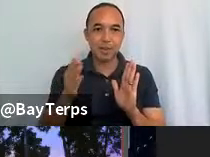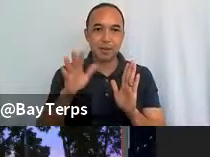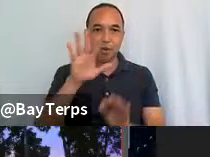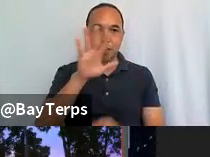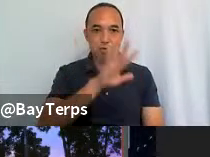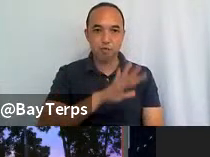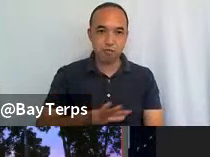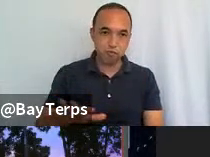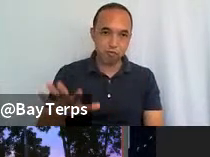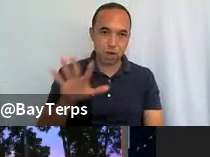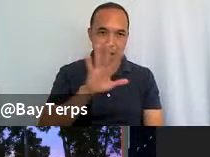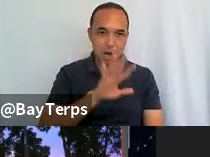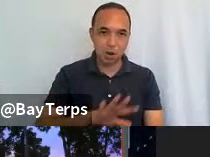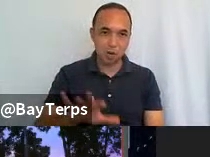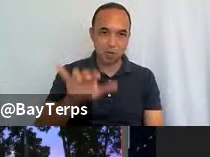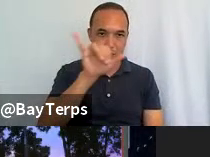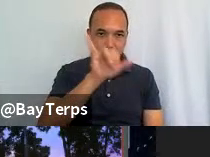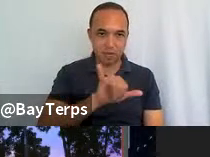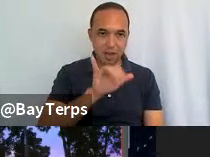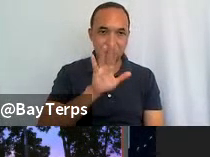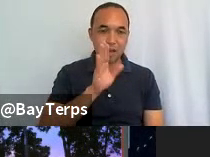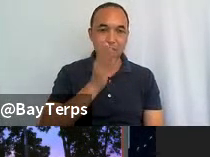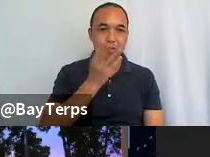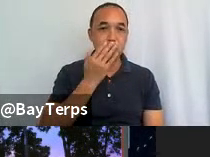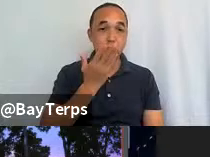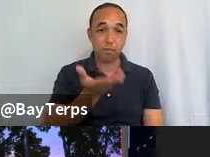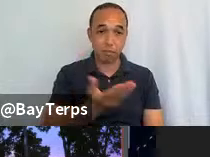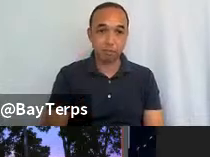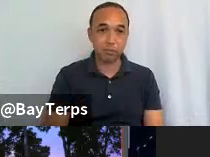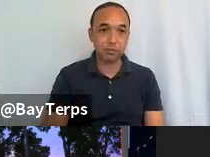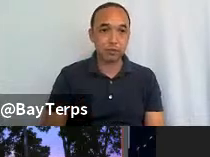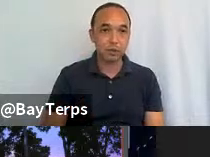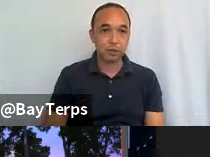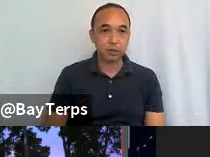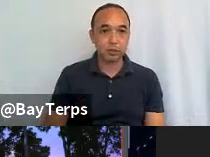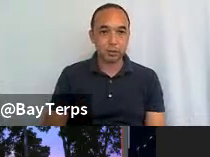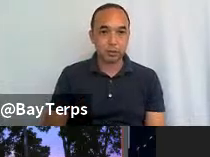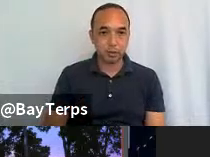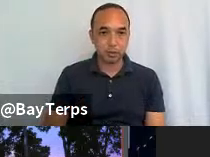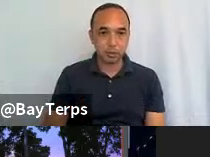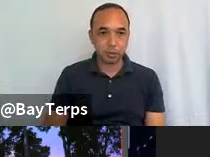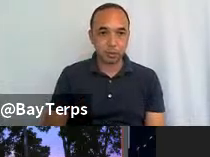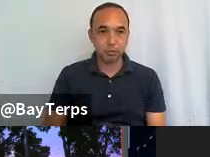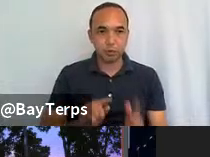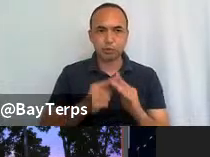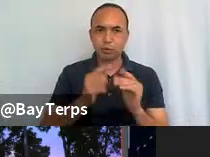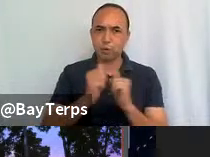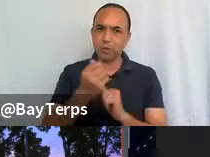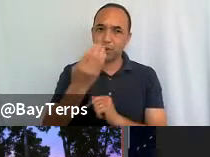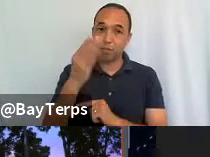around this color. So I'm going to start here with this blue color.